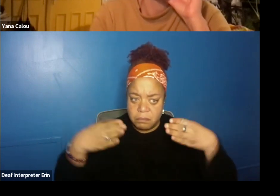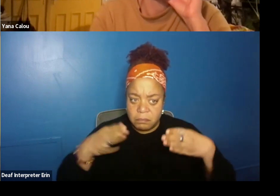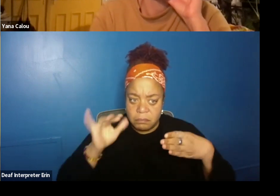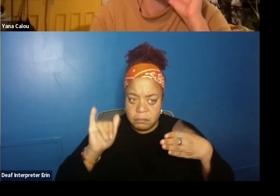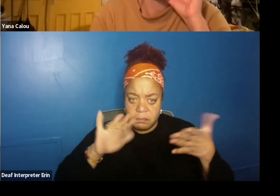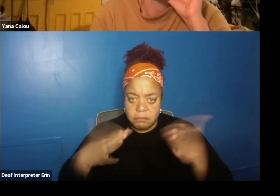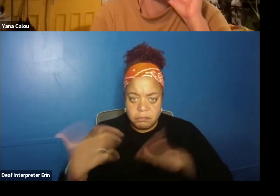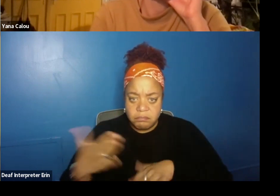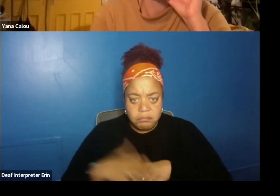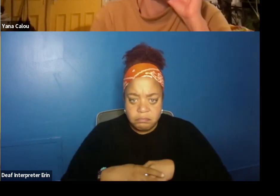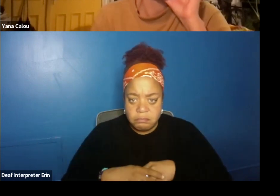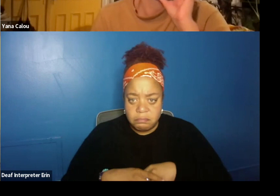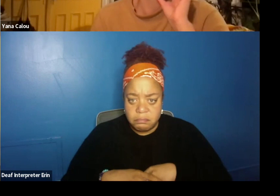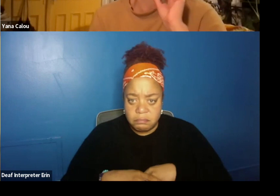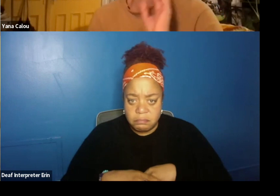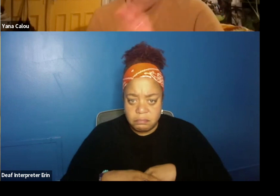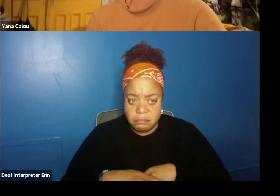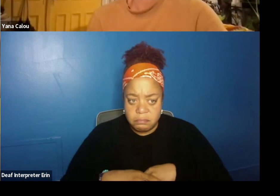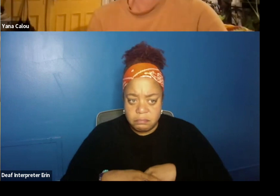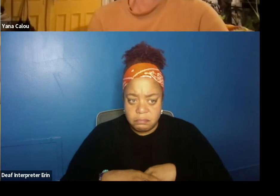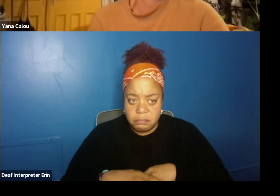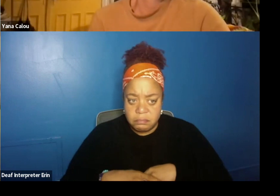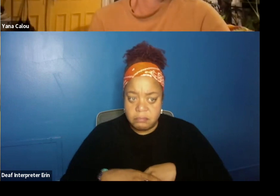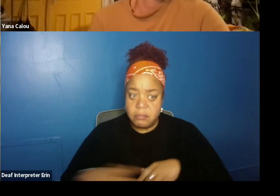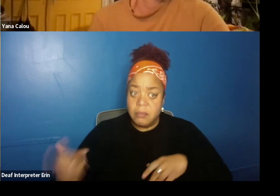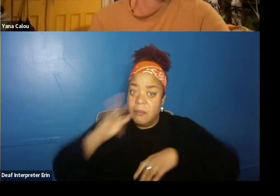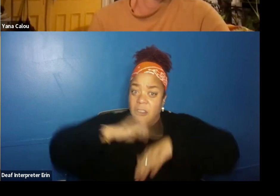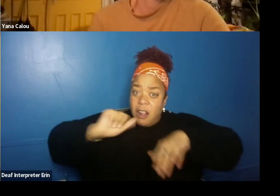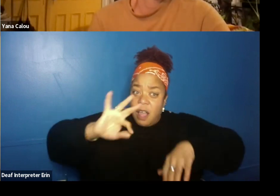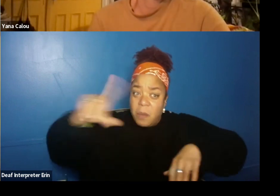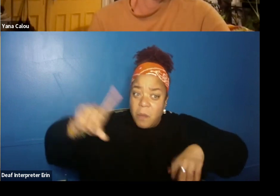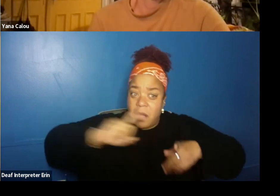called 911 for mental health support for her daughter that day.